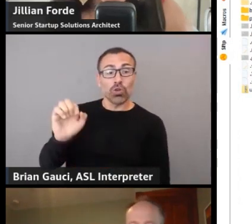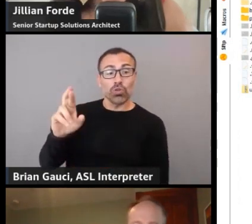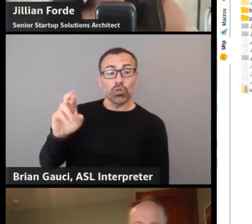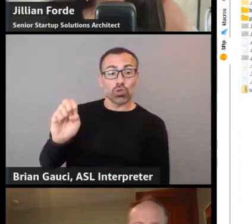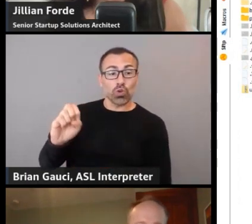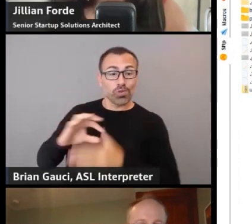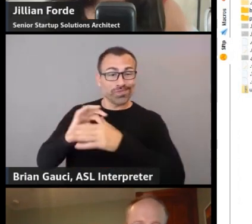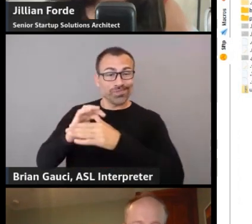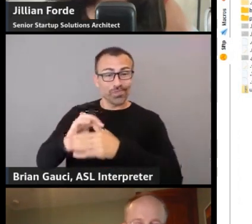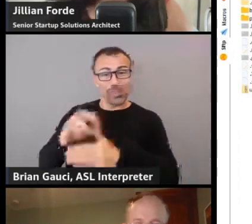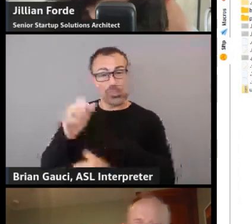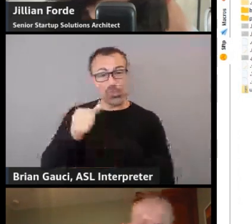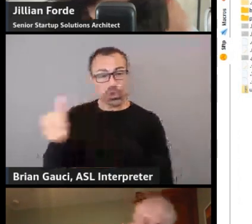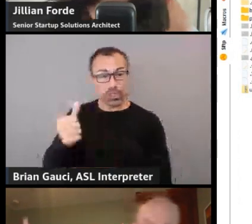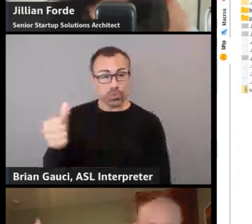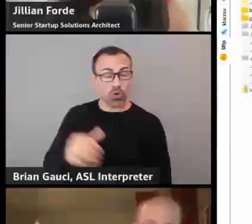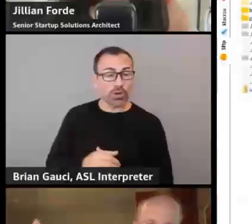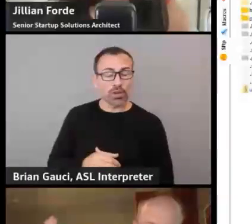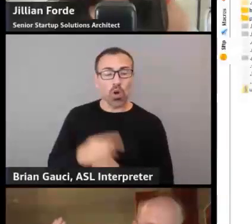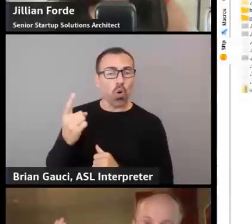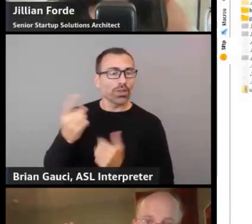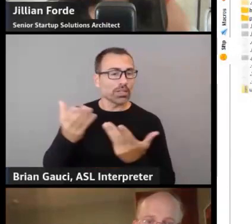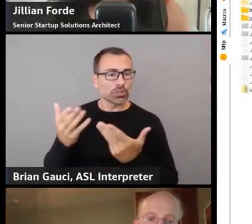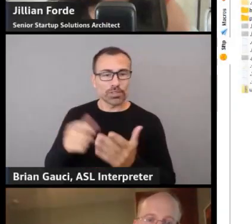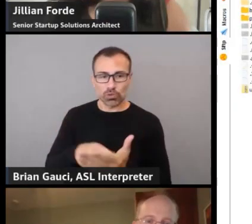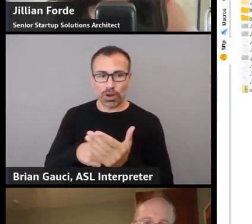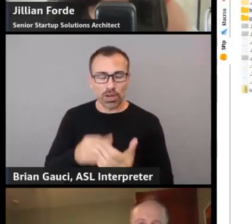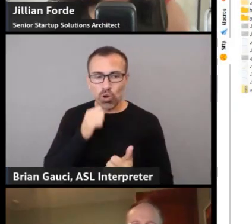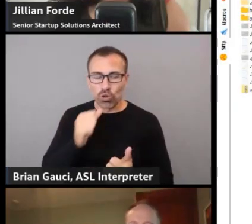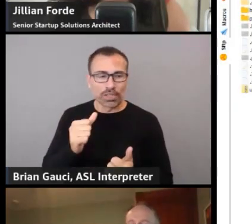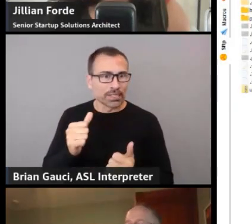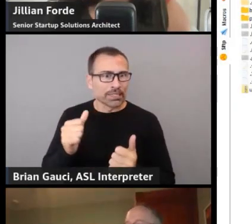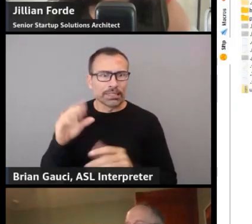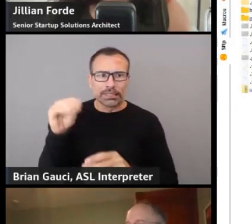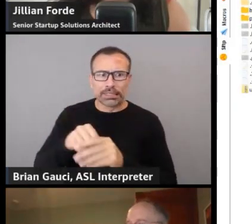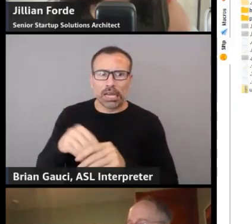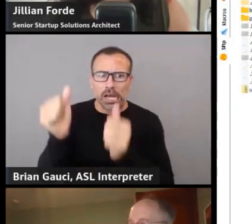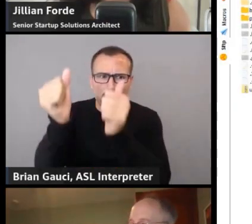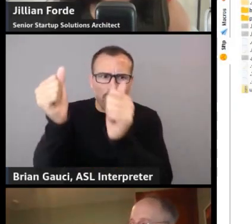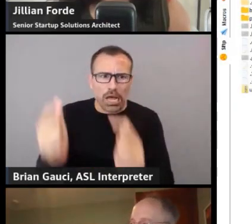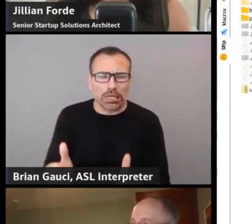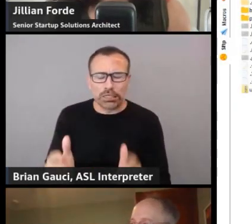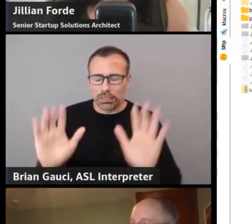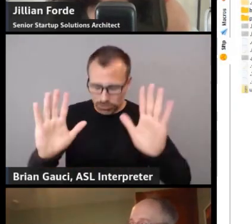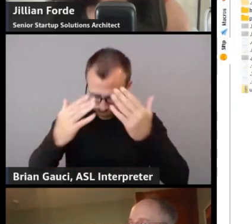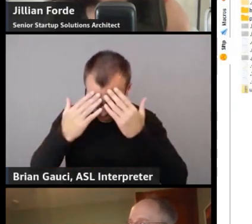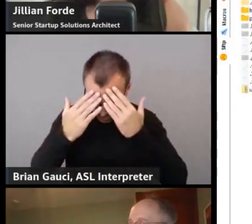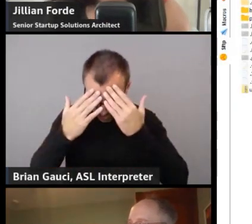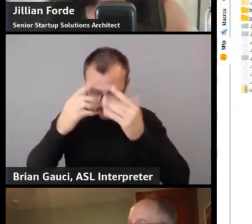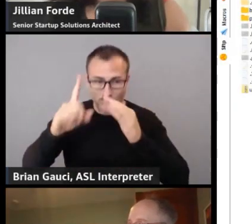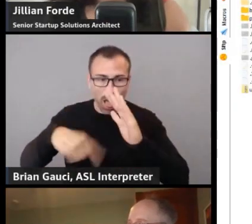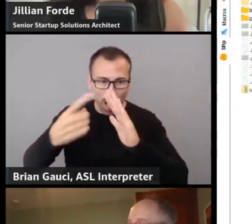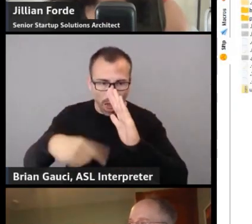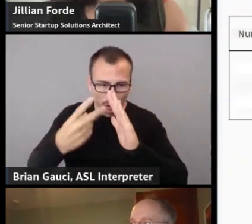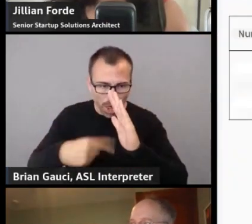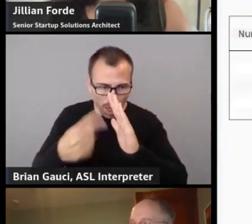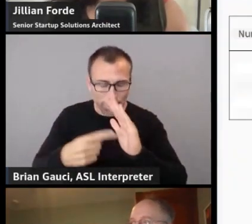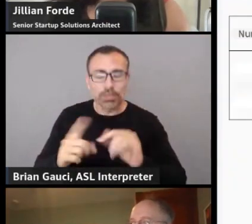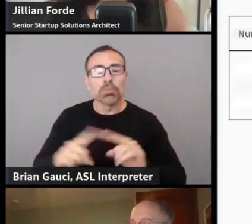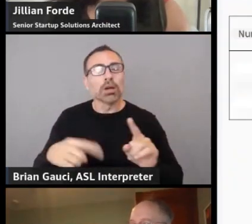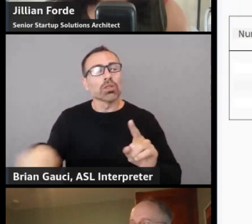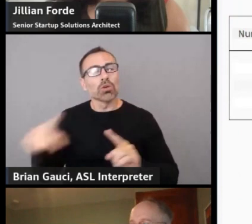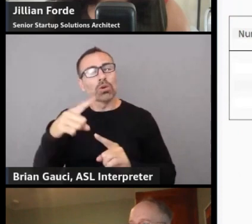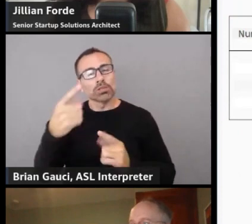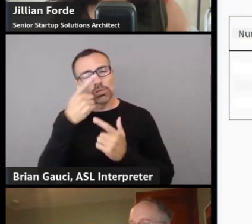of the services they need. Do not install all of them. It'll take hours. Just to pick the ones you care about. And in my